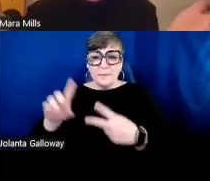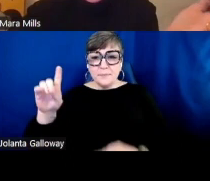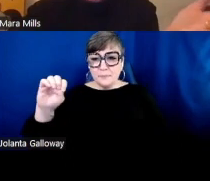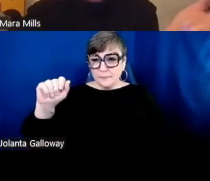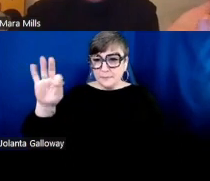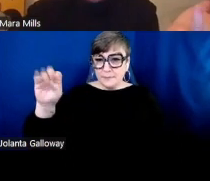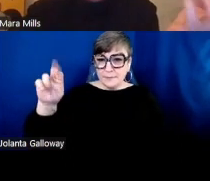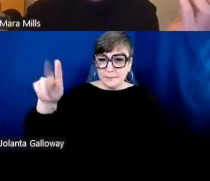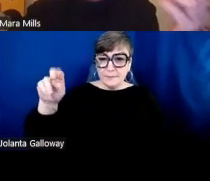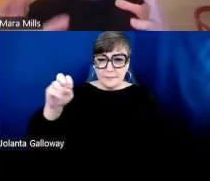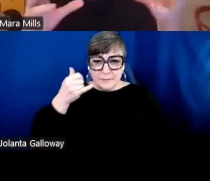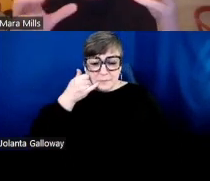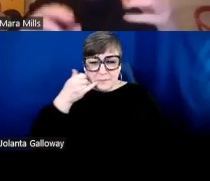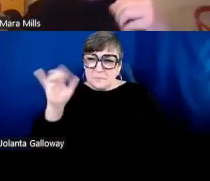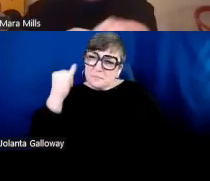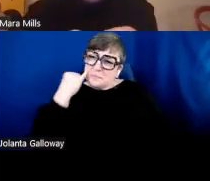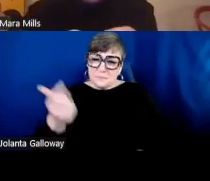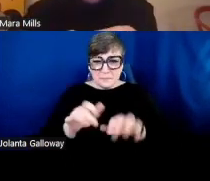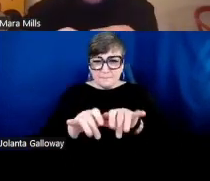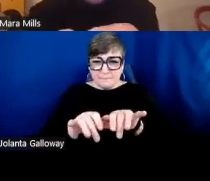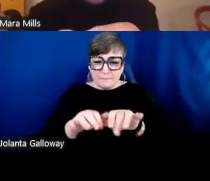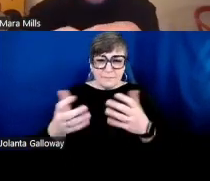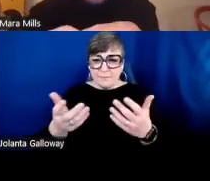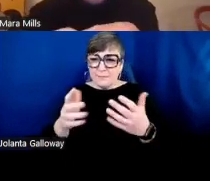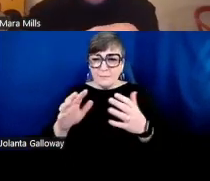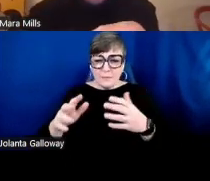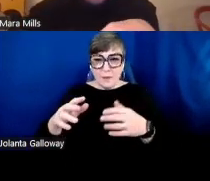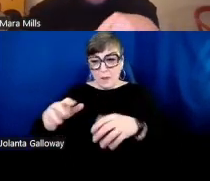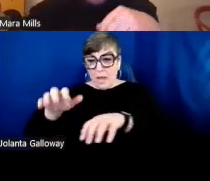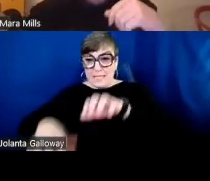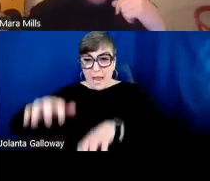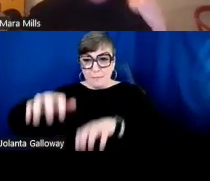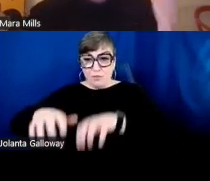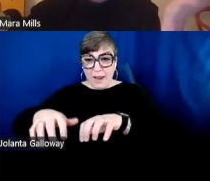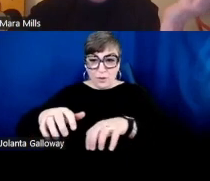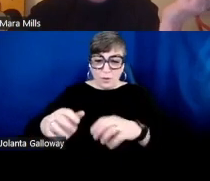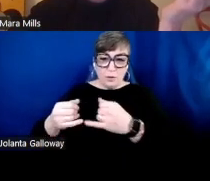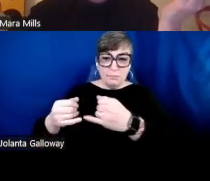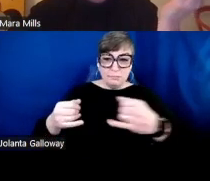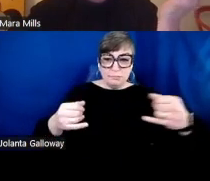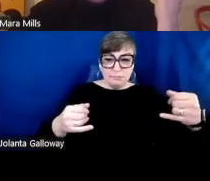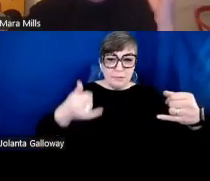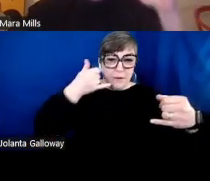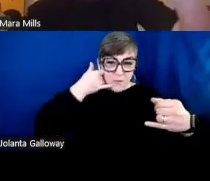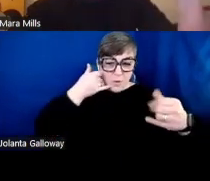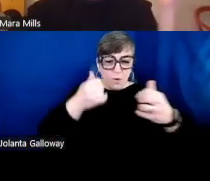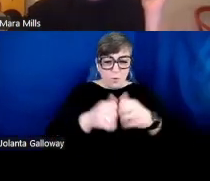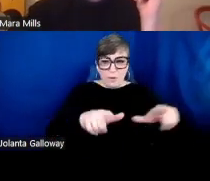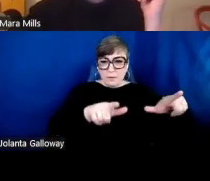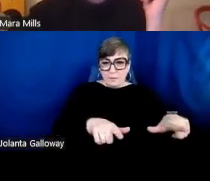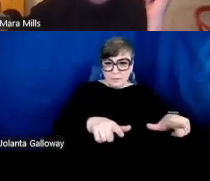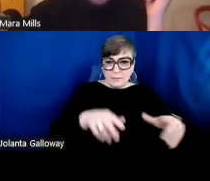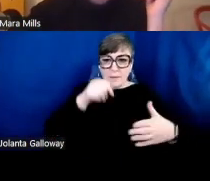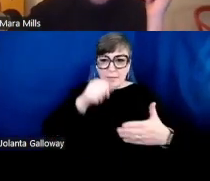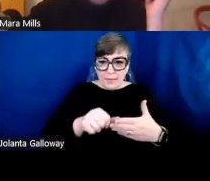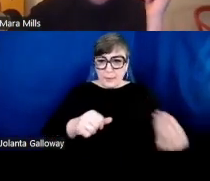teletype or proto email he attached a typewriter to a phone line as a sender with a board and letters that lit